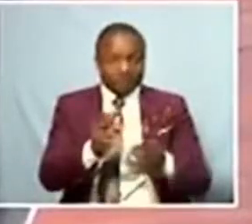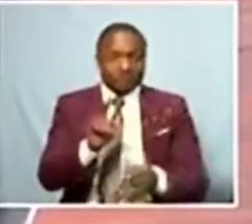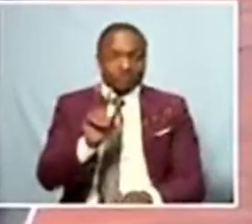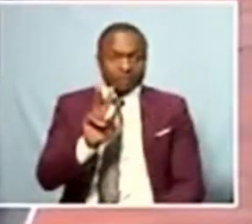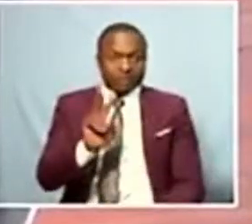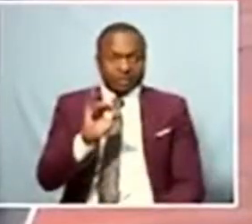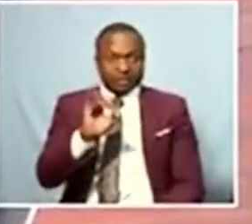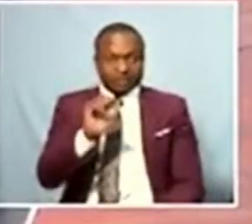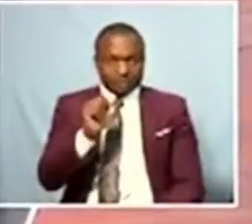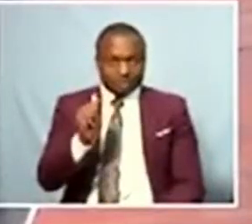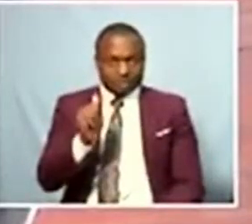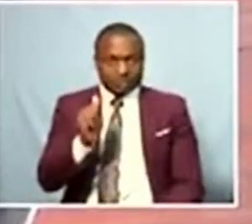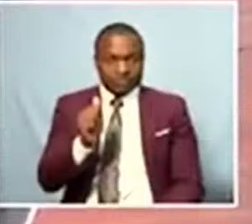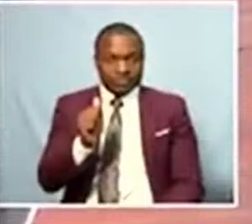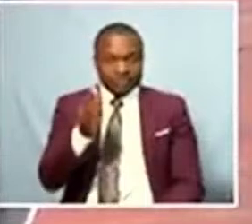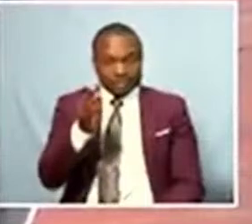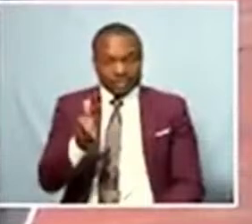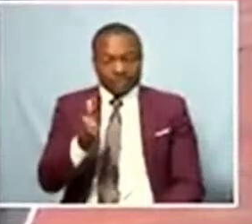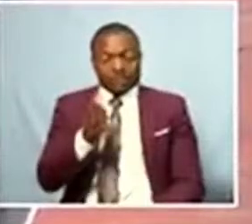are certain requirements which